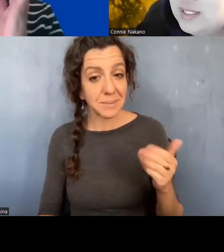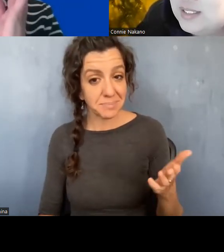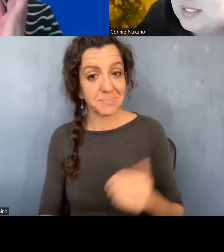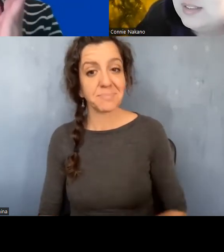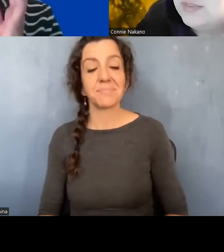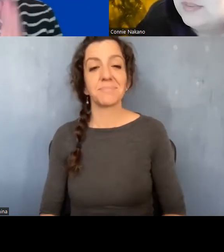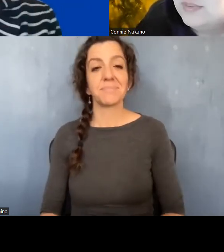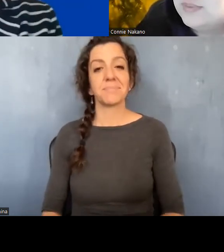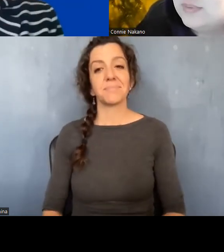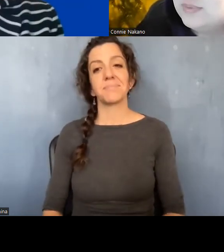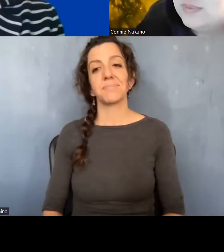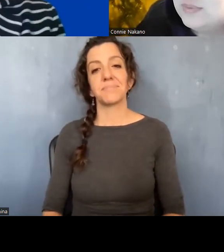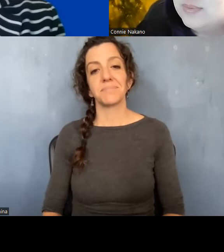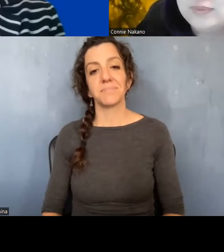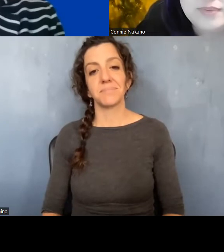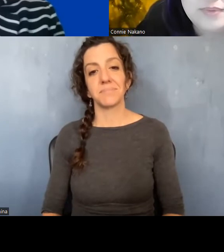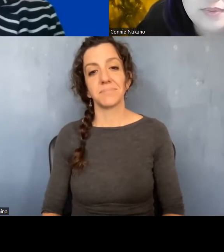line.